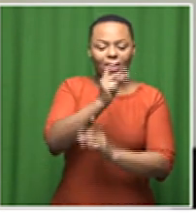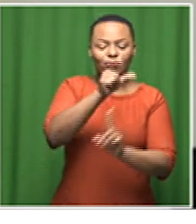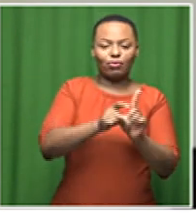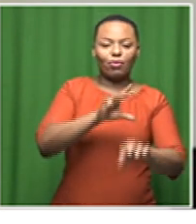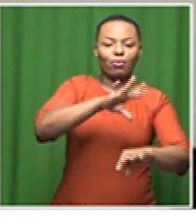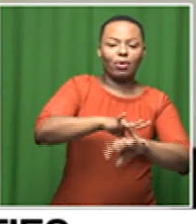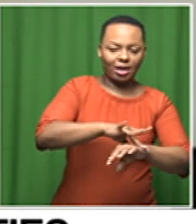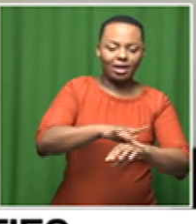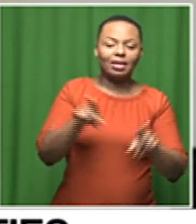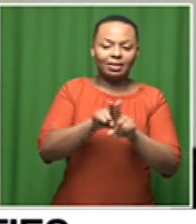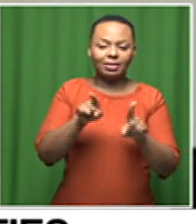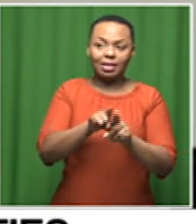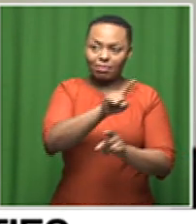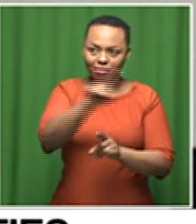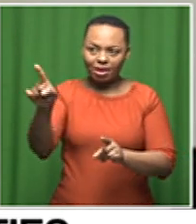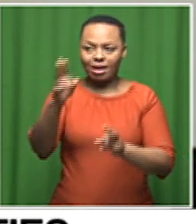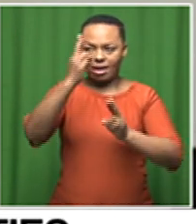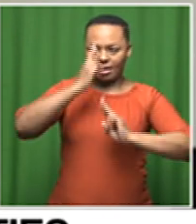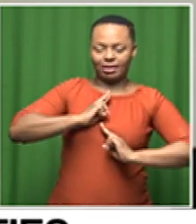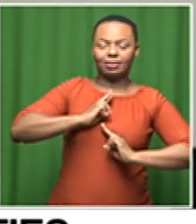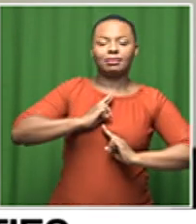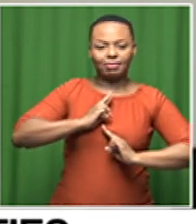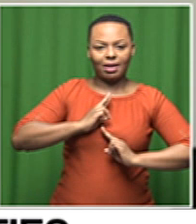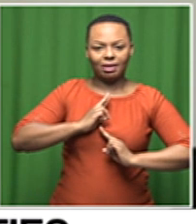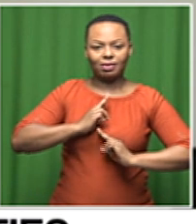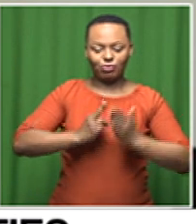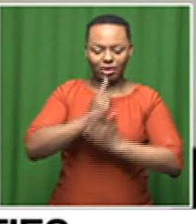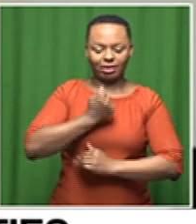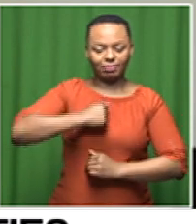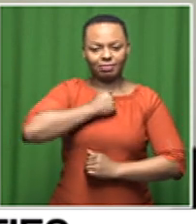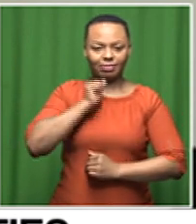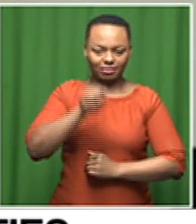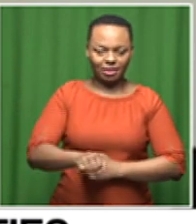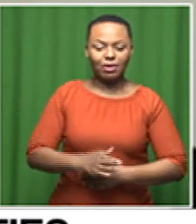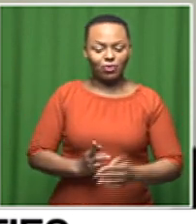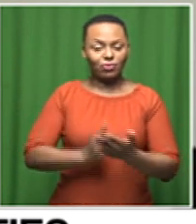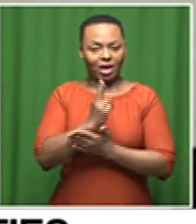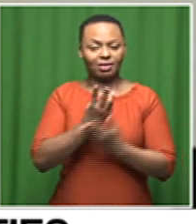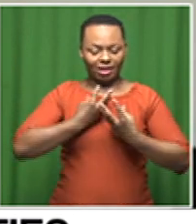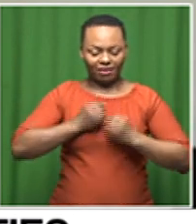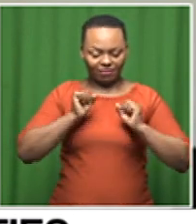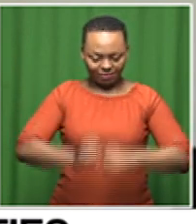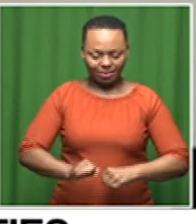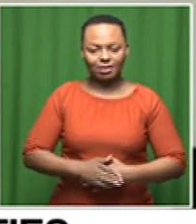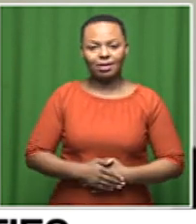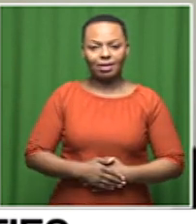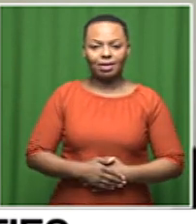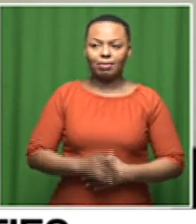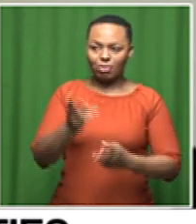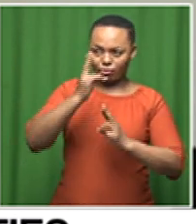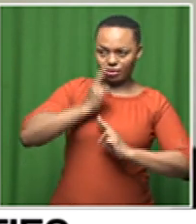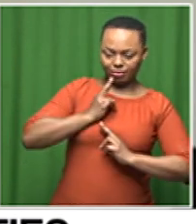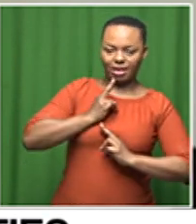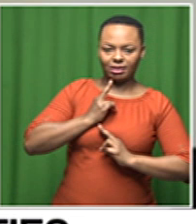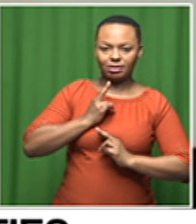turn we can also get or receive the respect that we want. Yes, we've got the rights to be treated with respect,